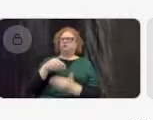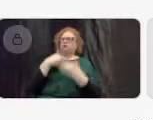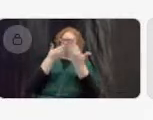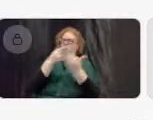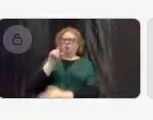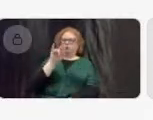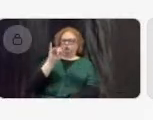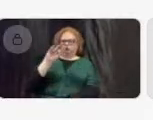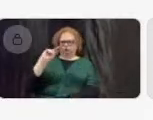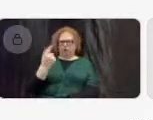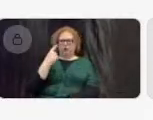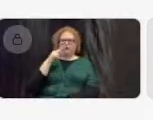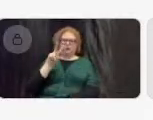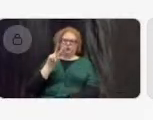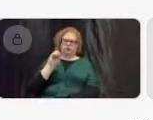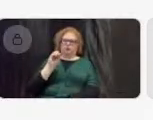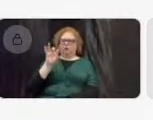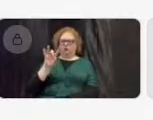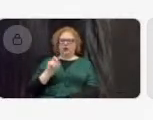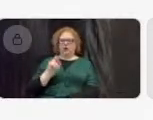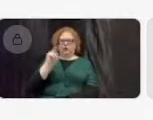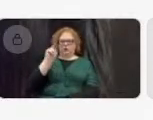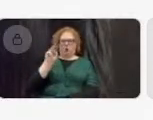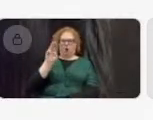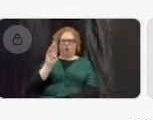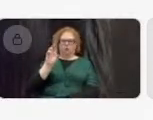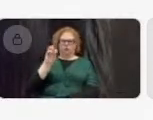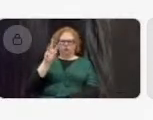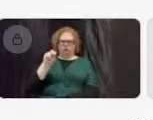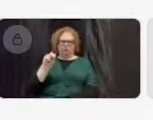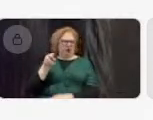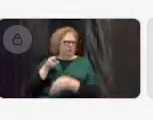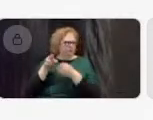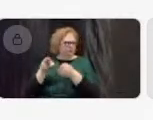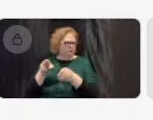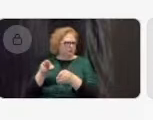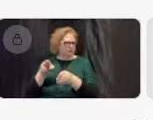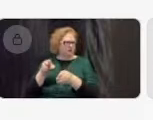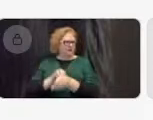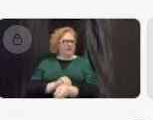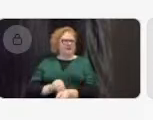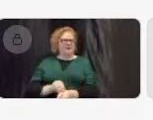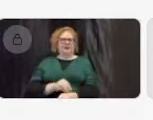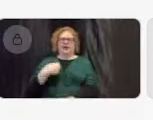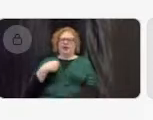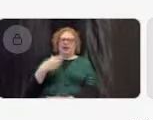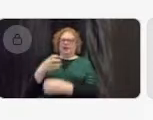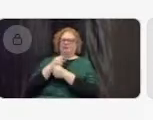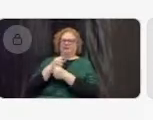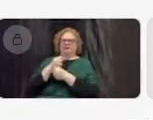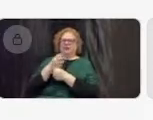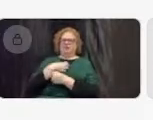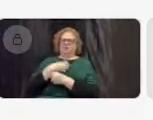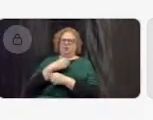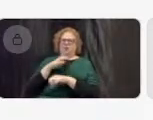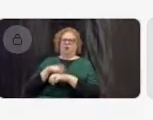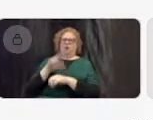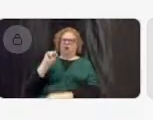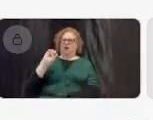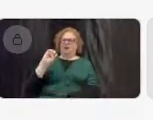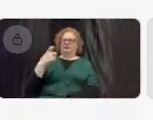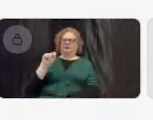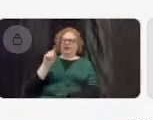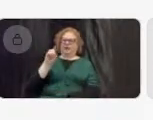at 2008 North Grand Street. I received many complaints on the Nextdoor website about this